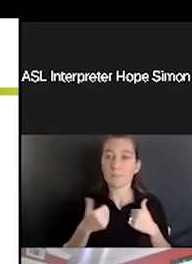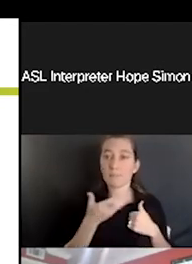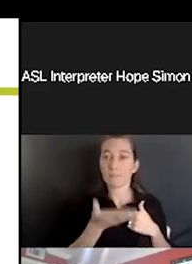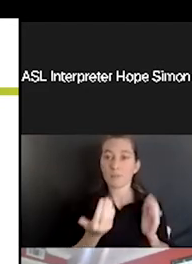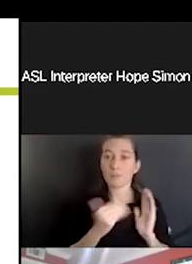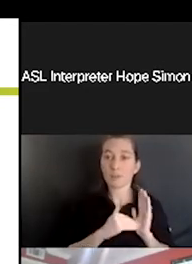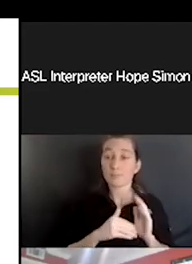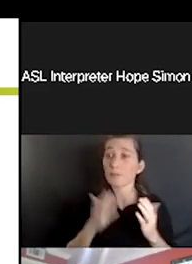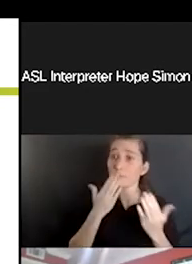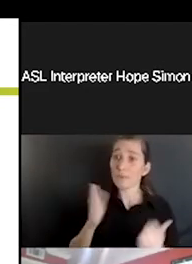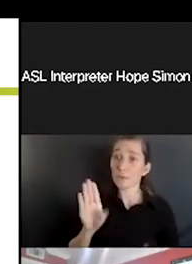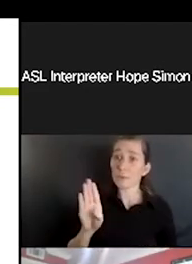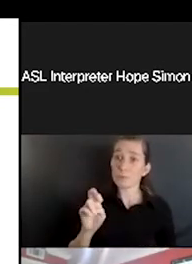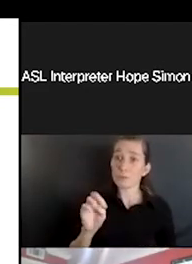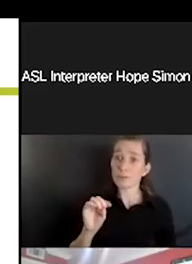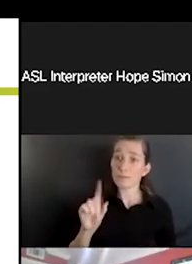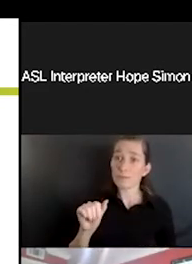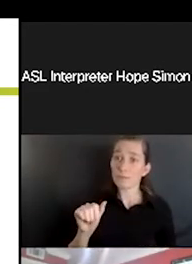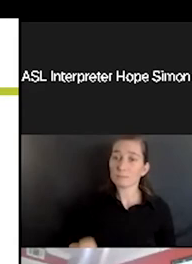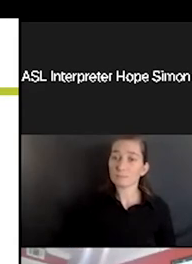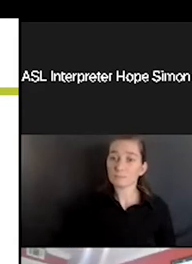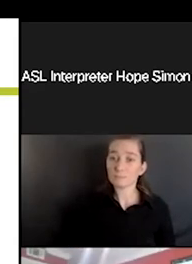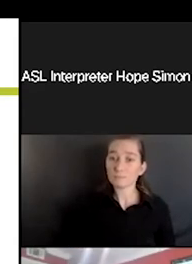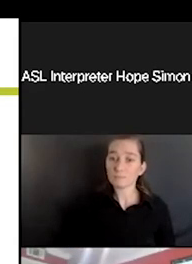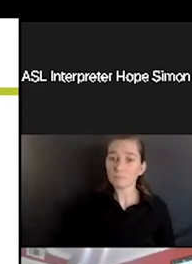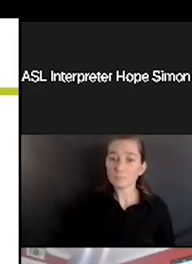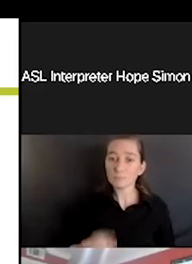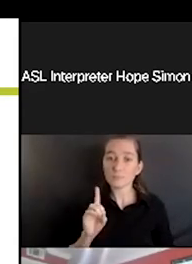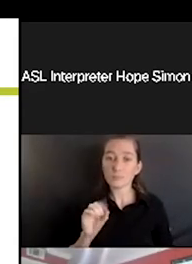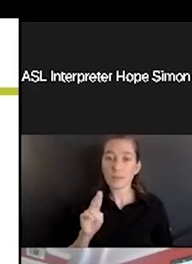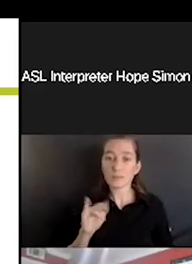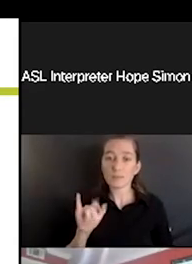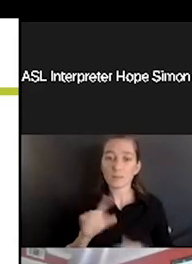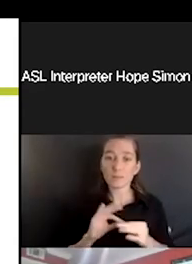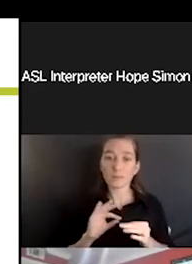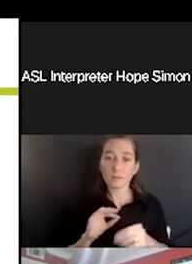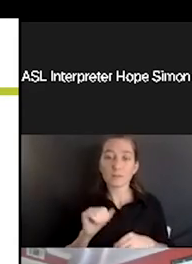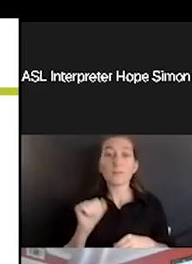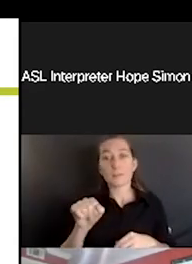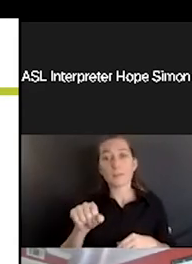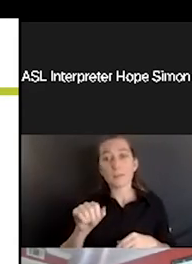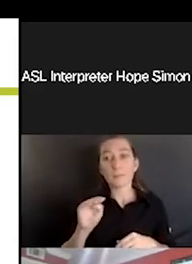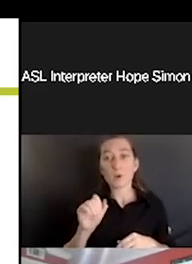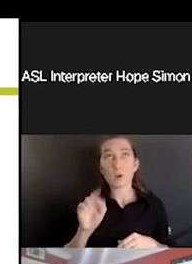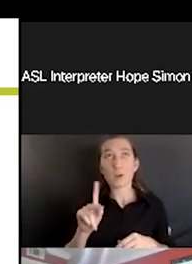Brenda. Yeah, and actually, Mark, you know, the way that these programs are set up is